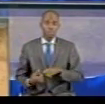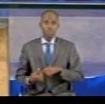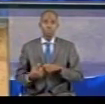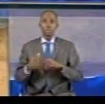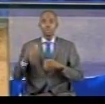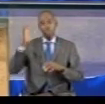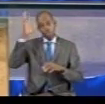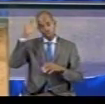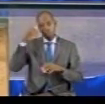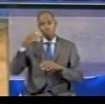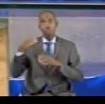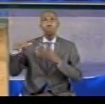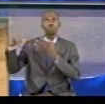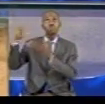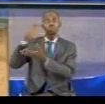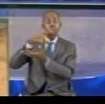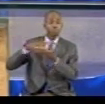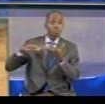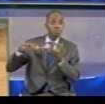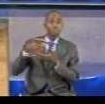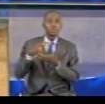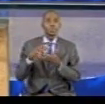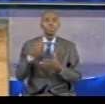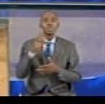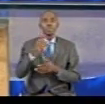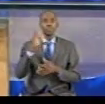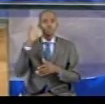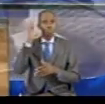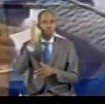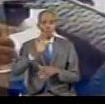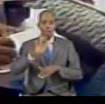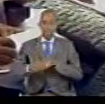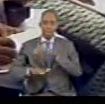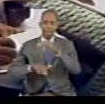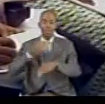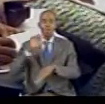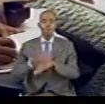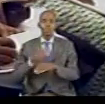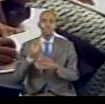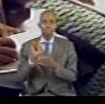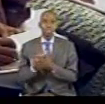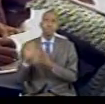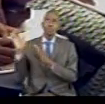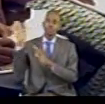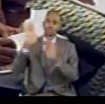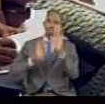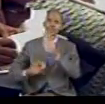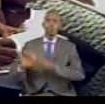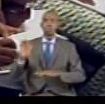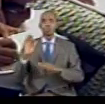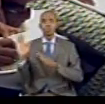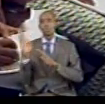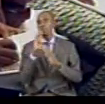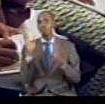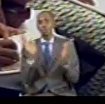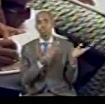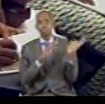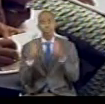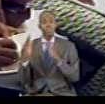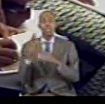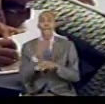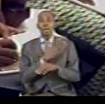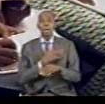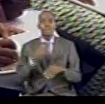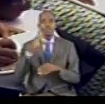or tempest, you will ride on that tempest. And you will make progress through